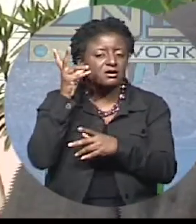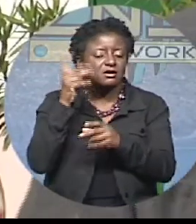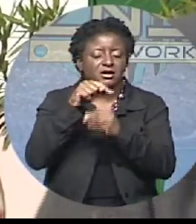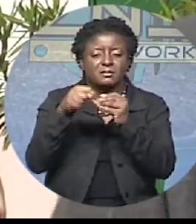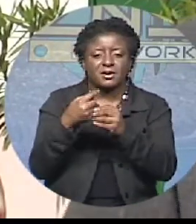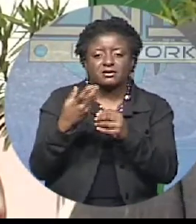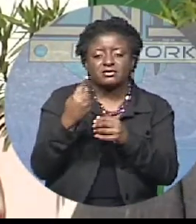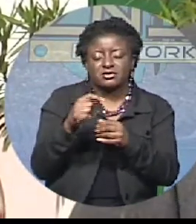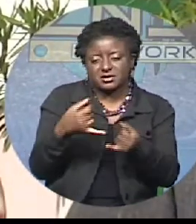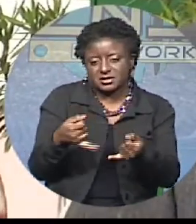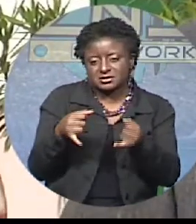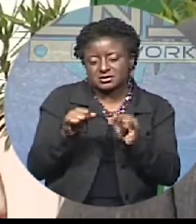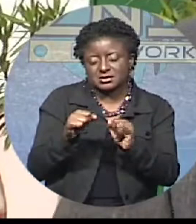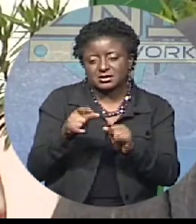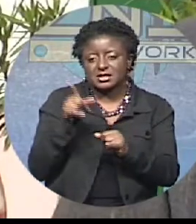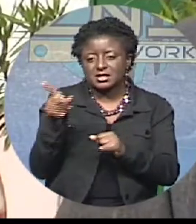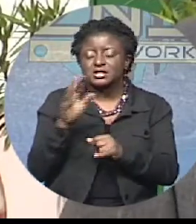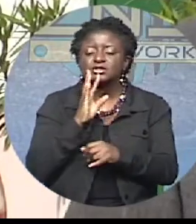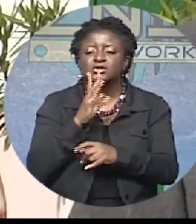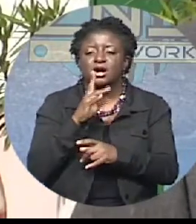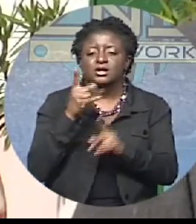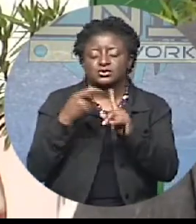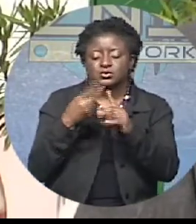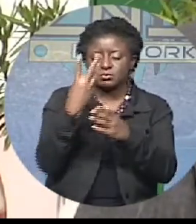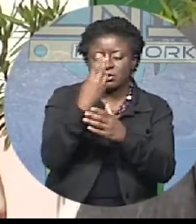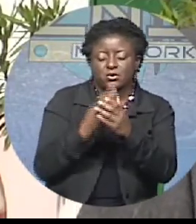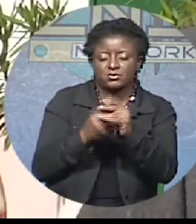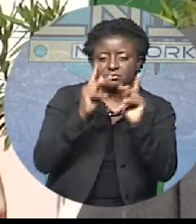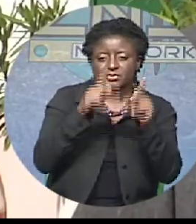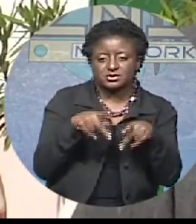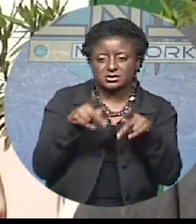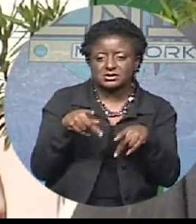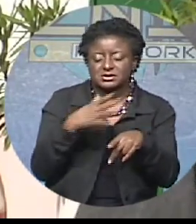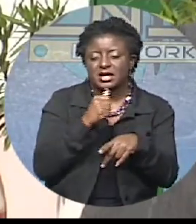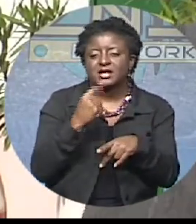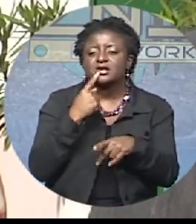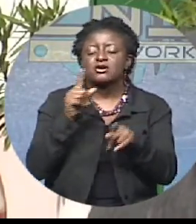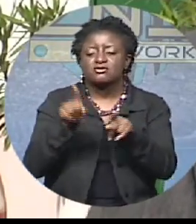persons involved, and I think they had an agreement that the matter rested right there.